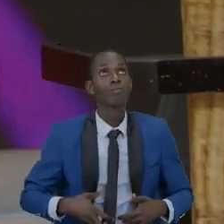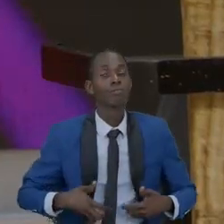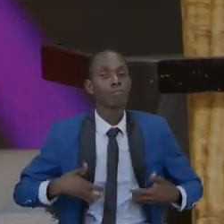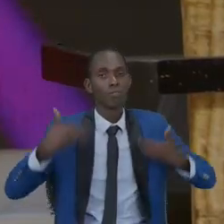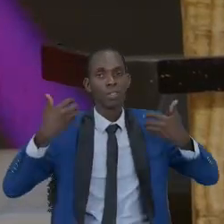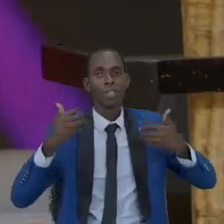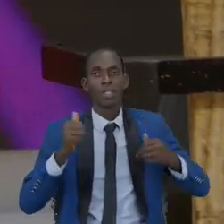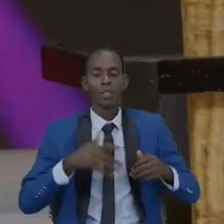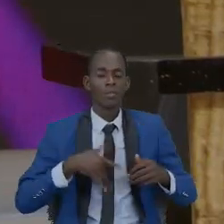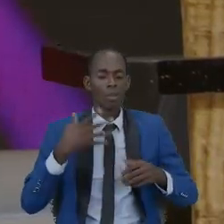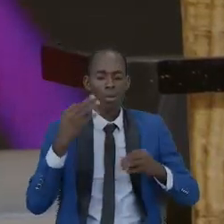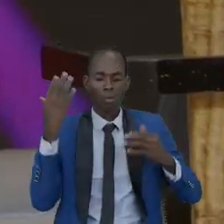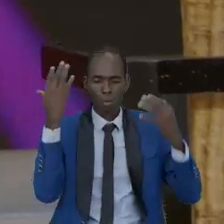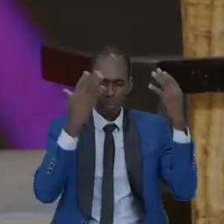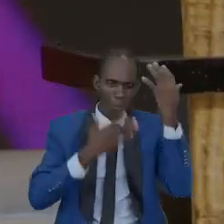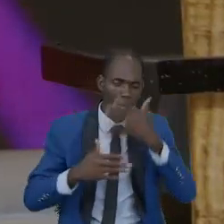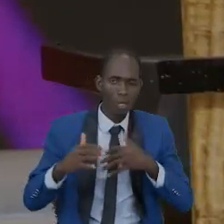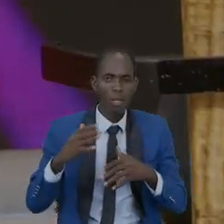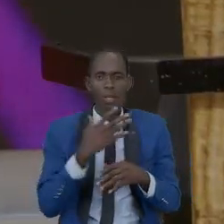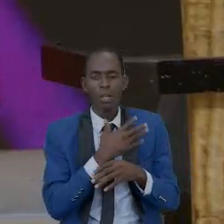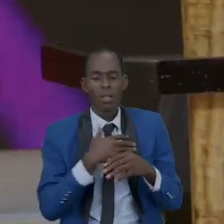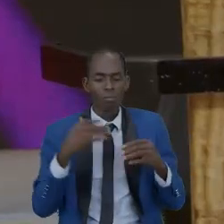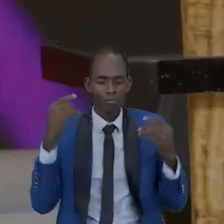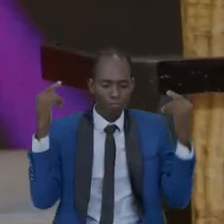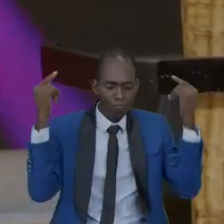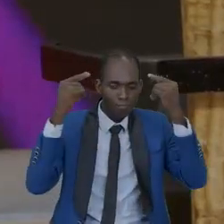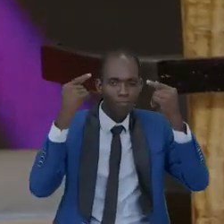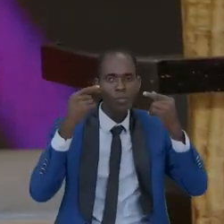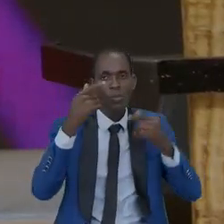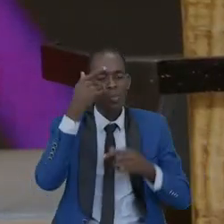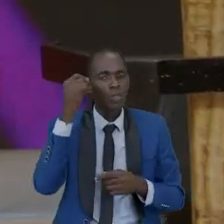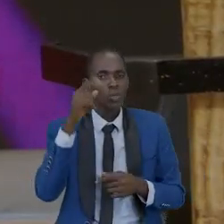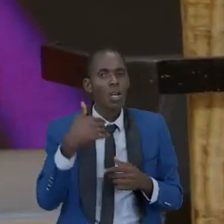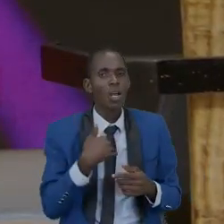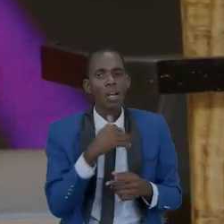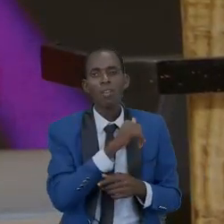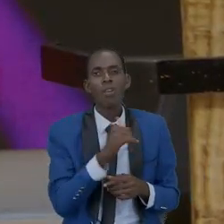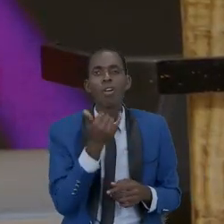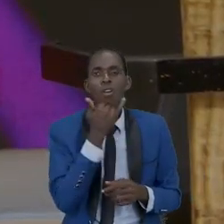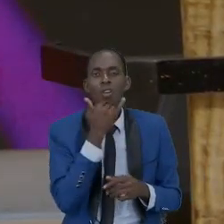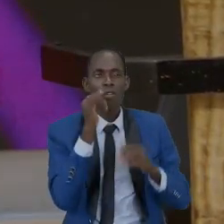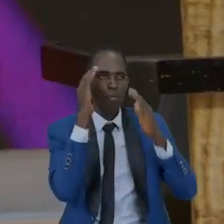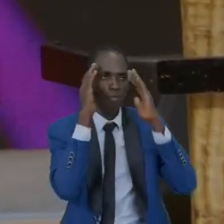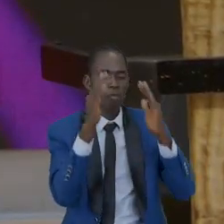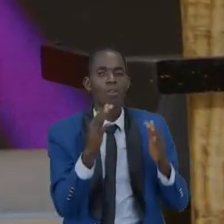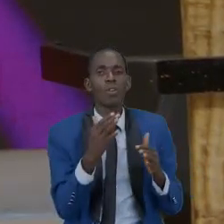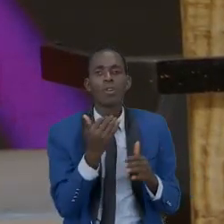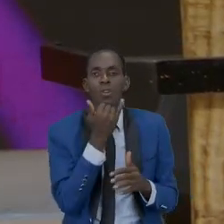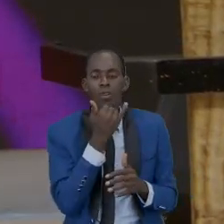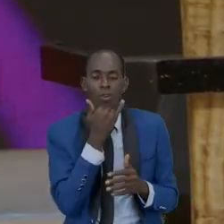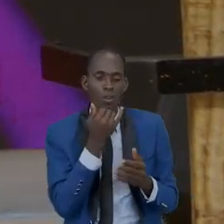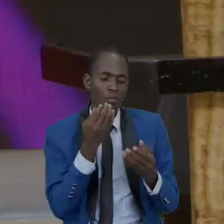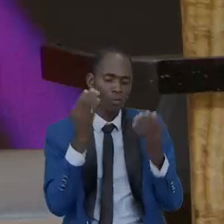feeling of worry and anxiety, because you had a wrong focus, a wrong feeling. And because